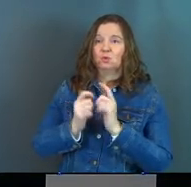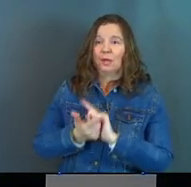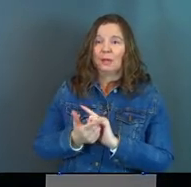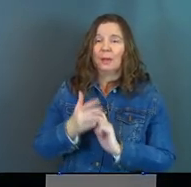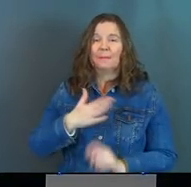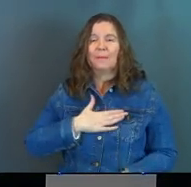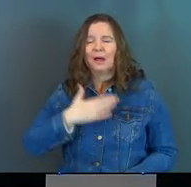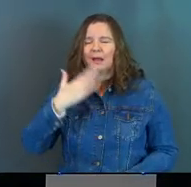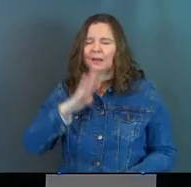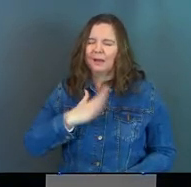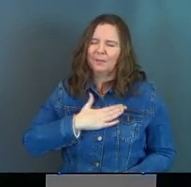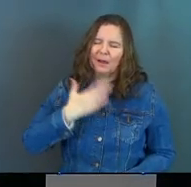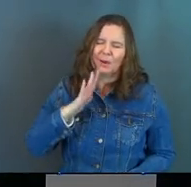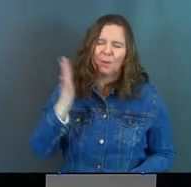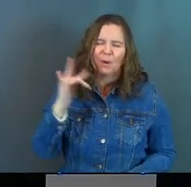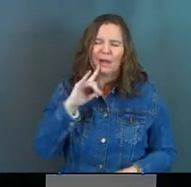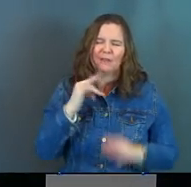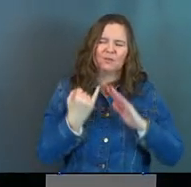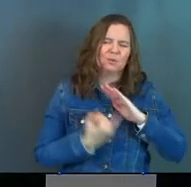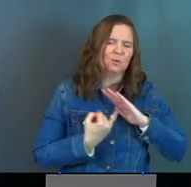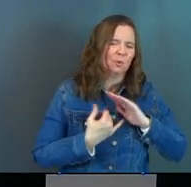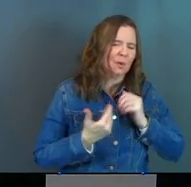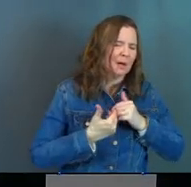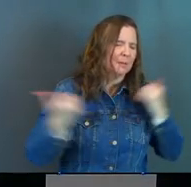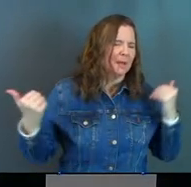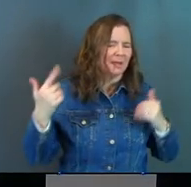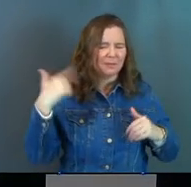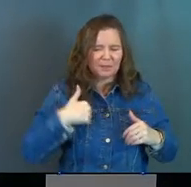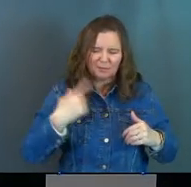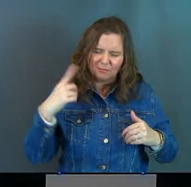translation. My God, why have you abandoned me?